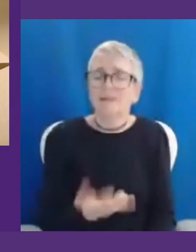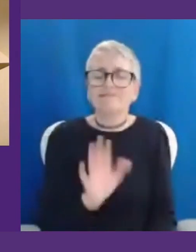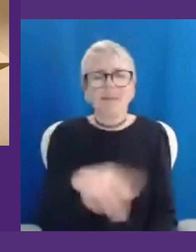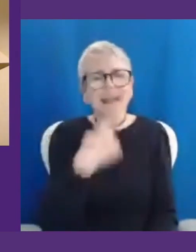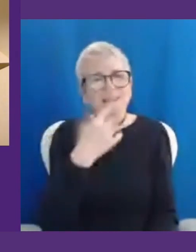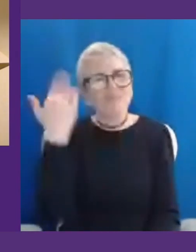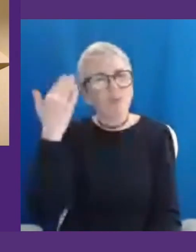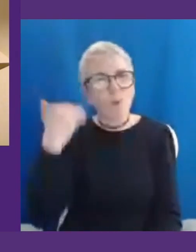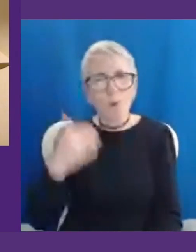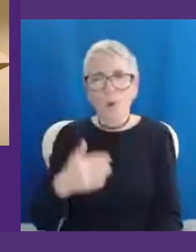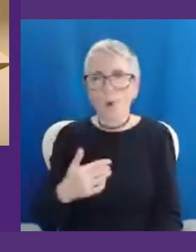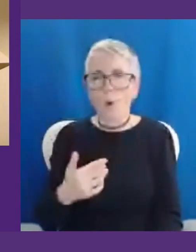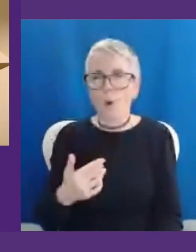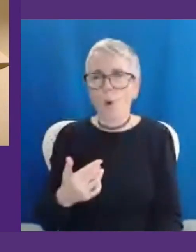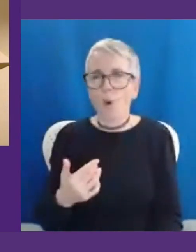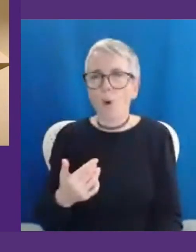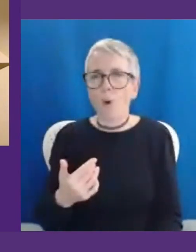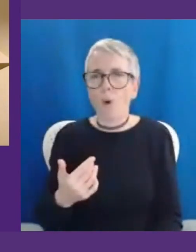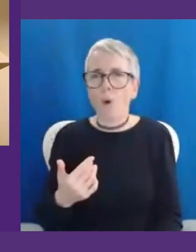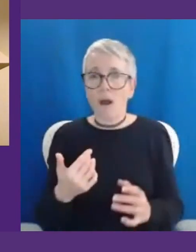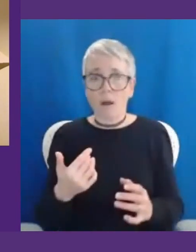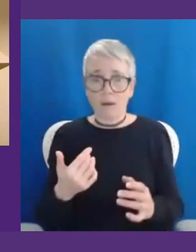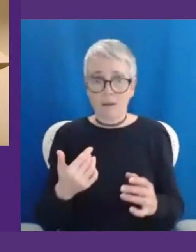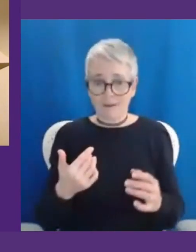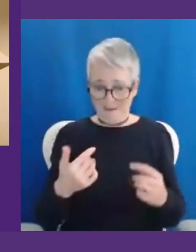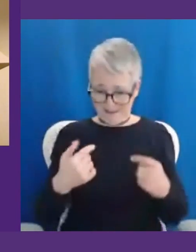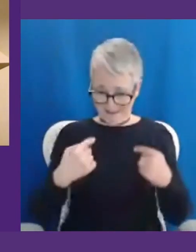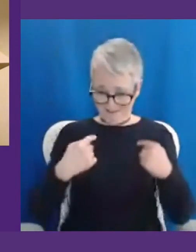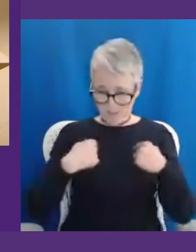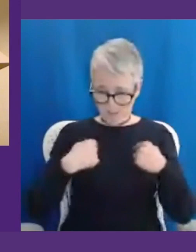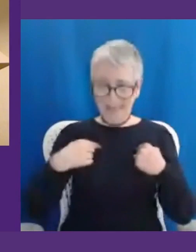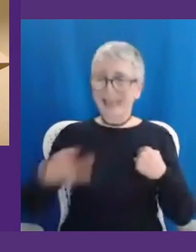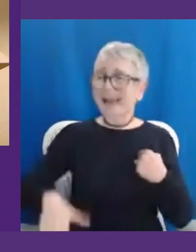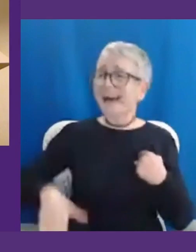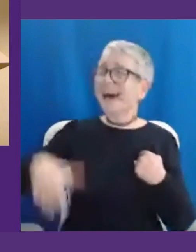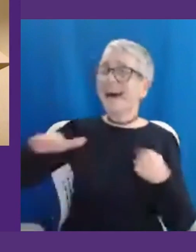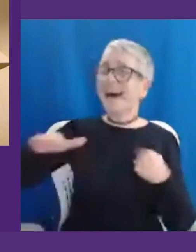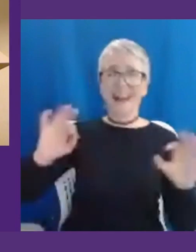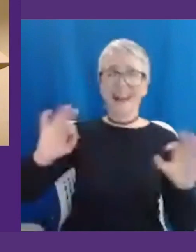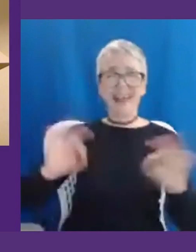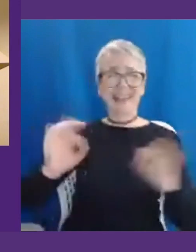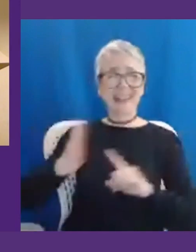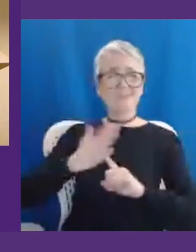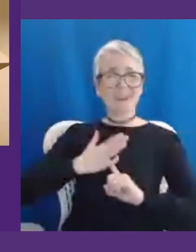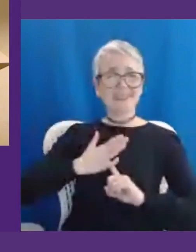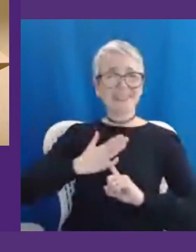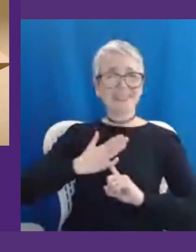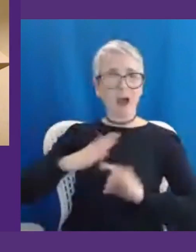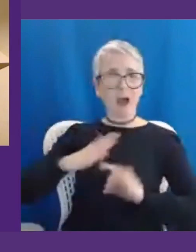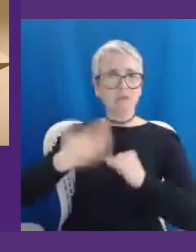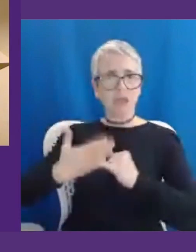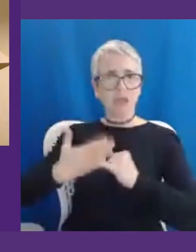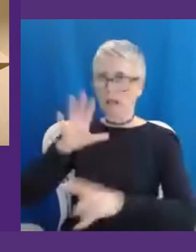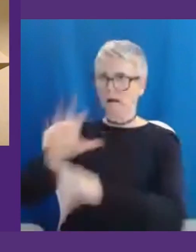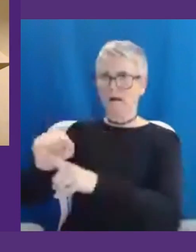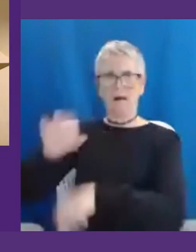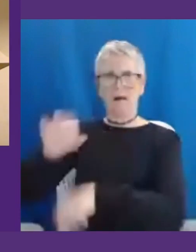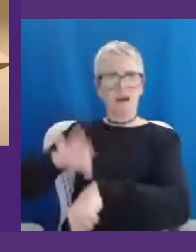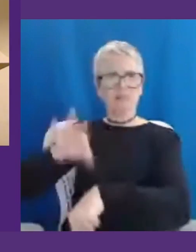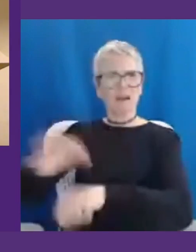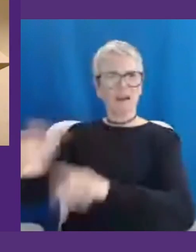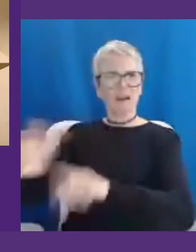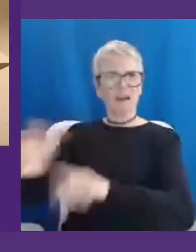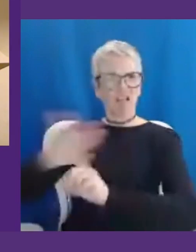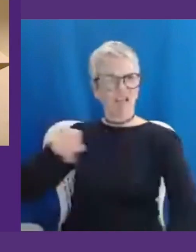most prejudice in my life is within the medical community, because they look at someone like me